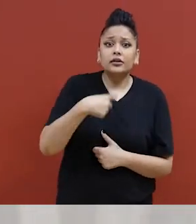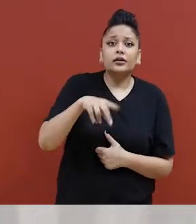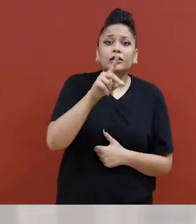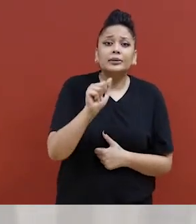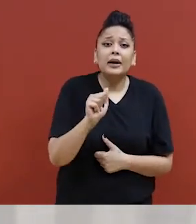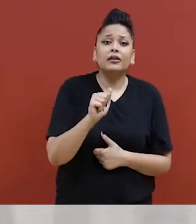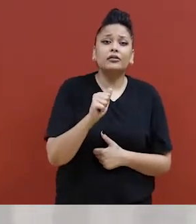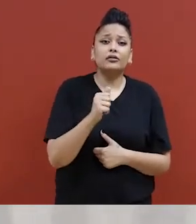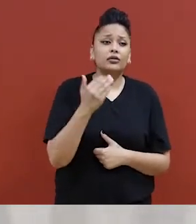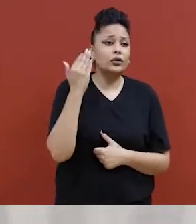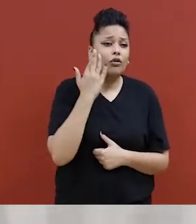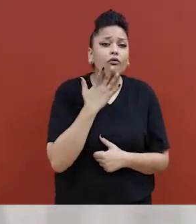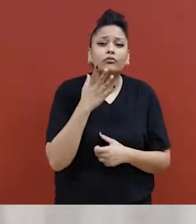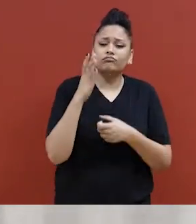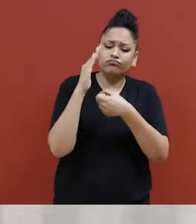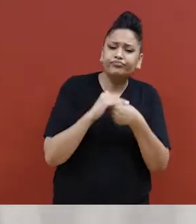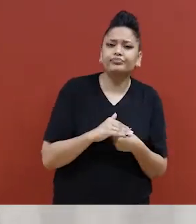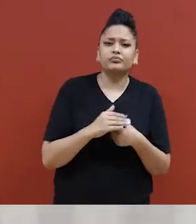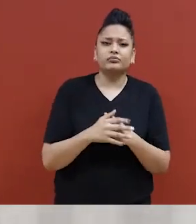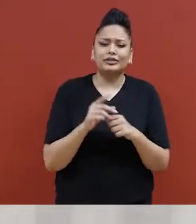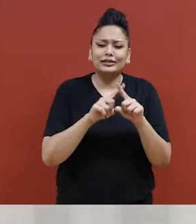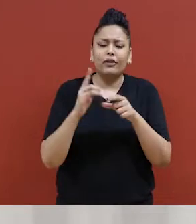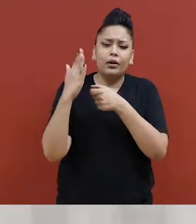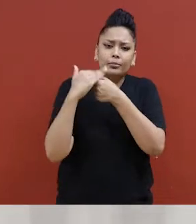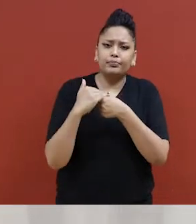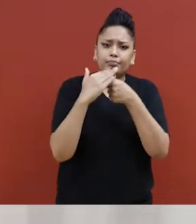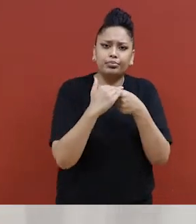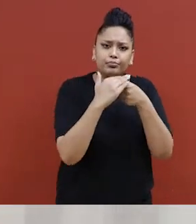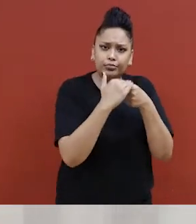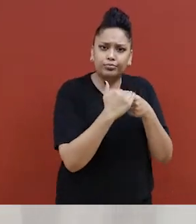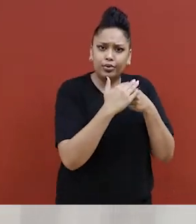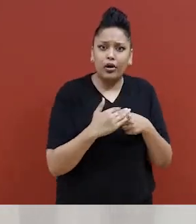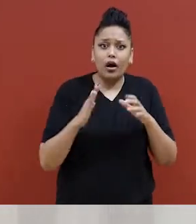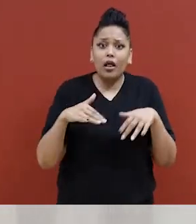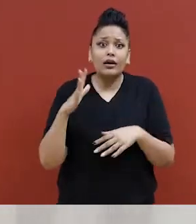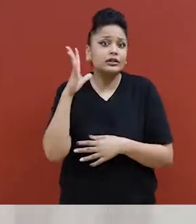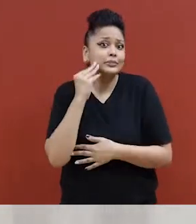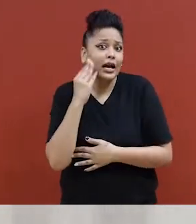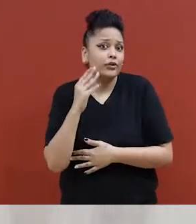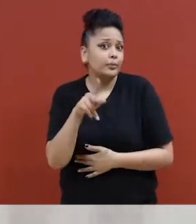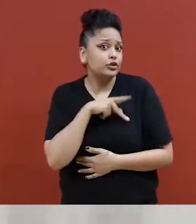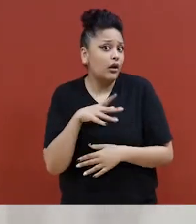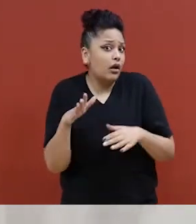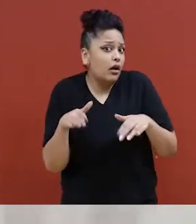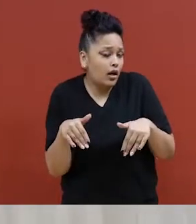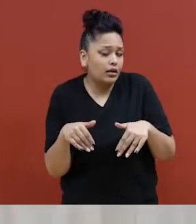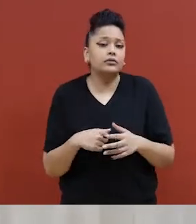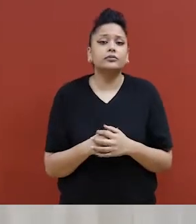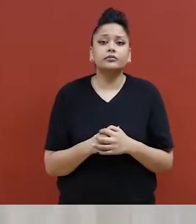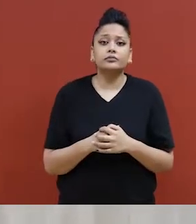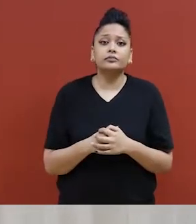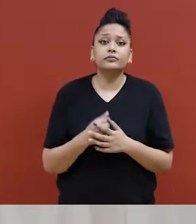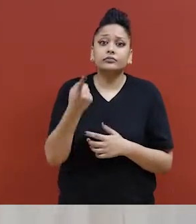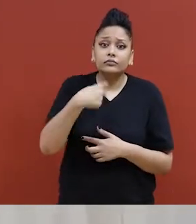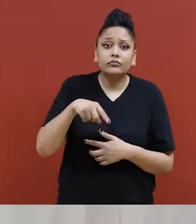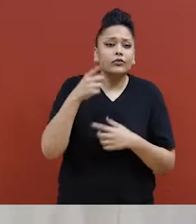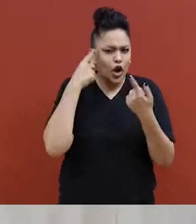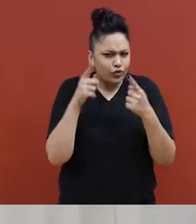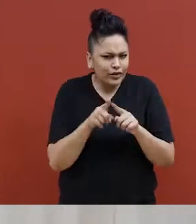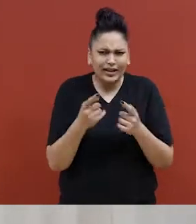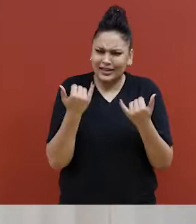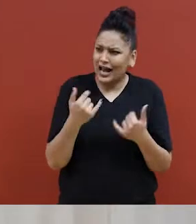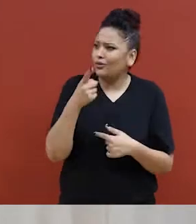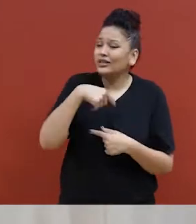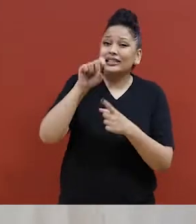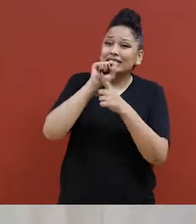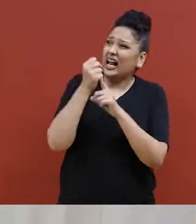racist, sometimes homophobic stereotypes that even if we haven't experienced personally, most of us would agree